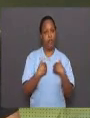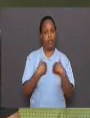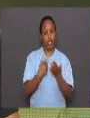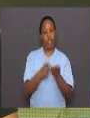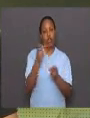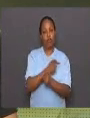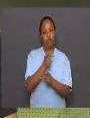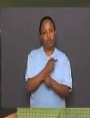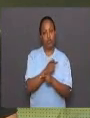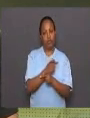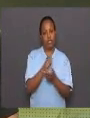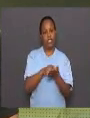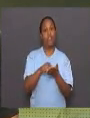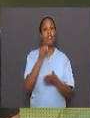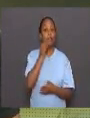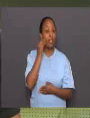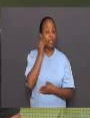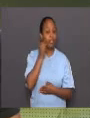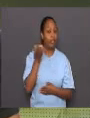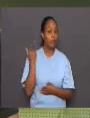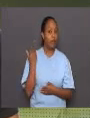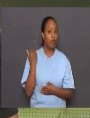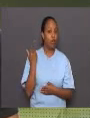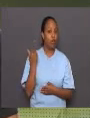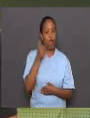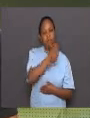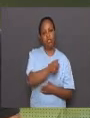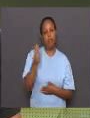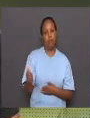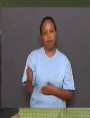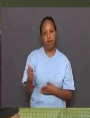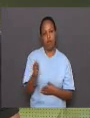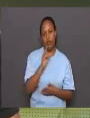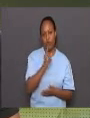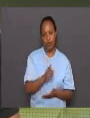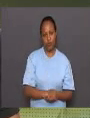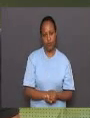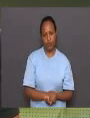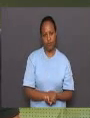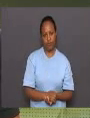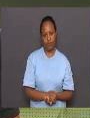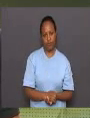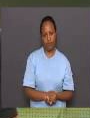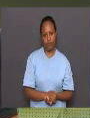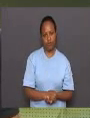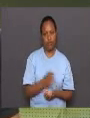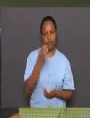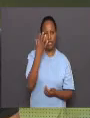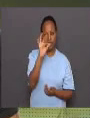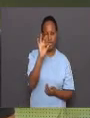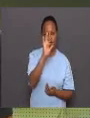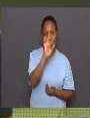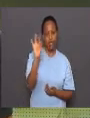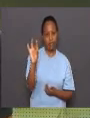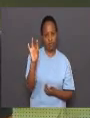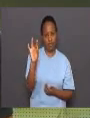Commission's Secretariat was located in Addis Ababa. In 1988,